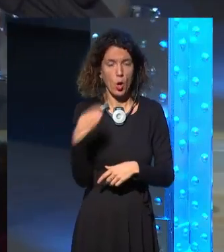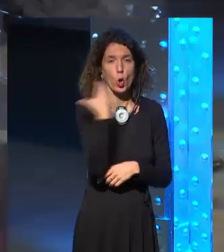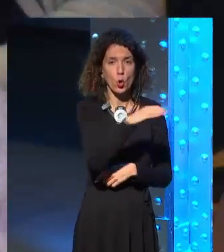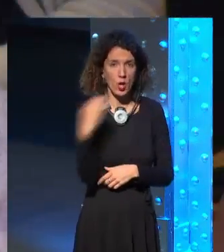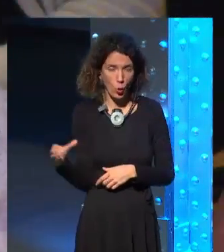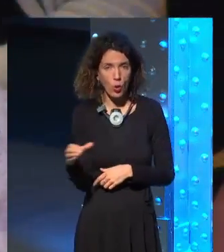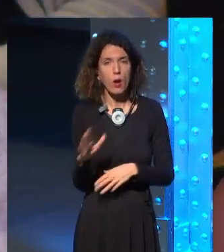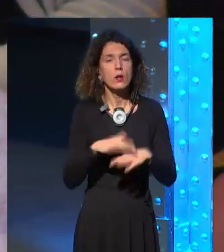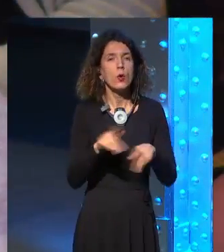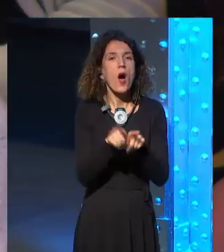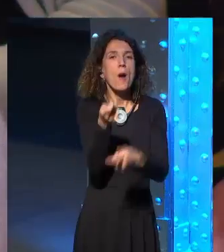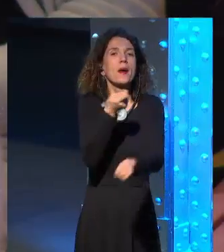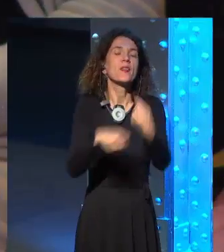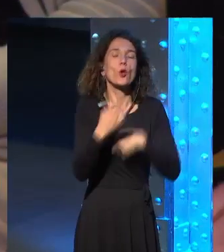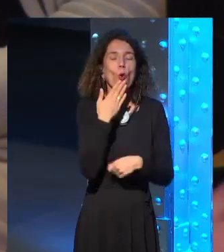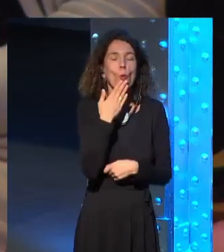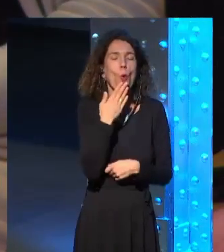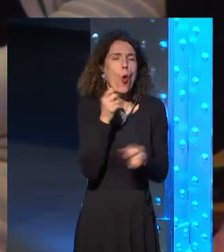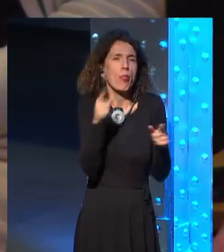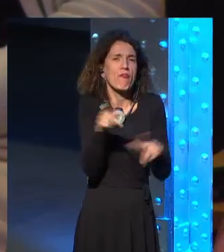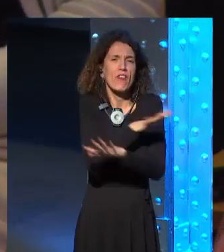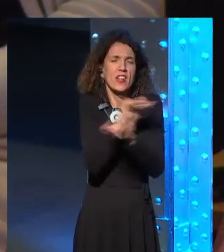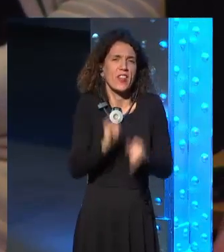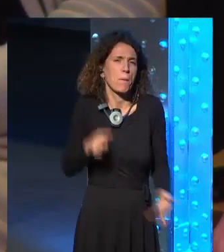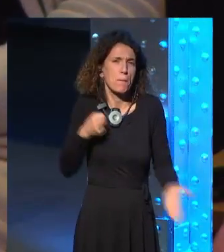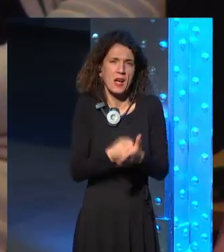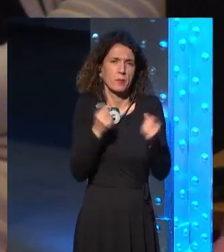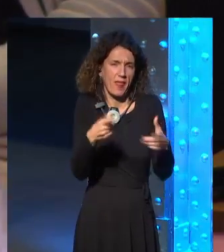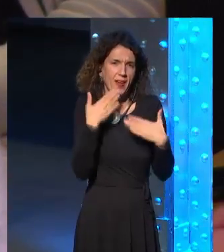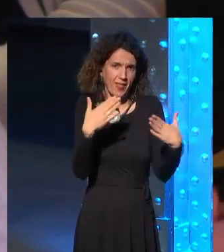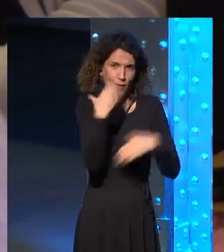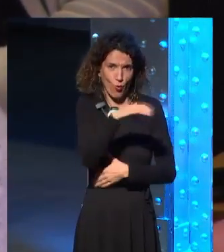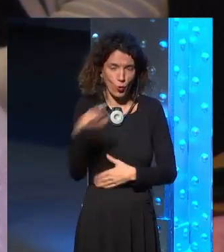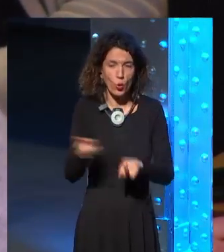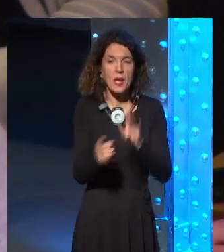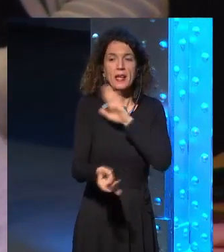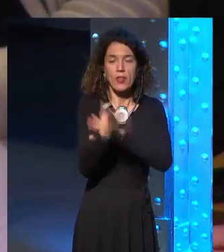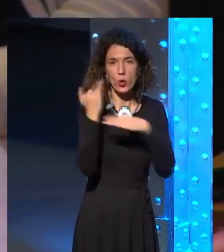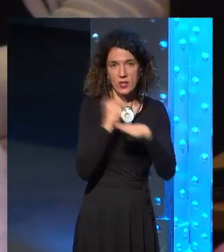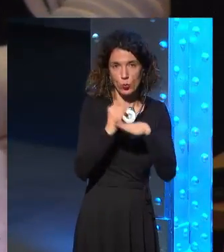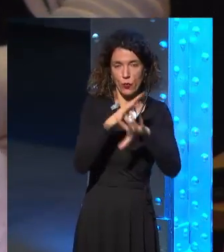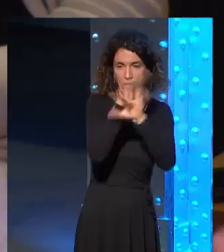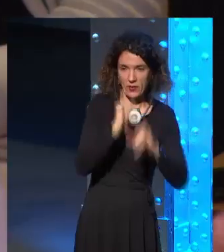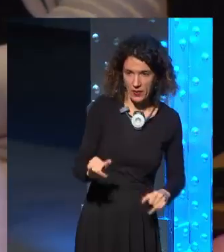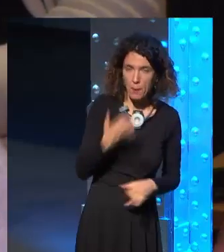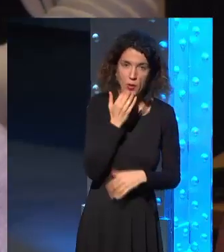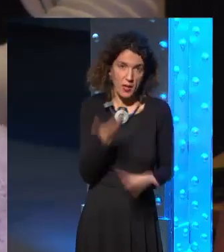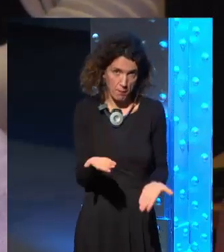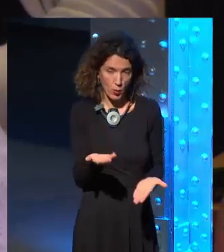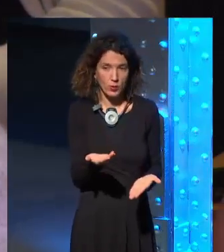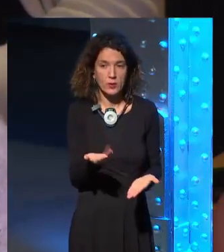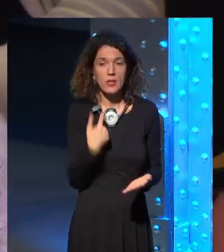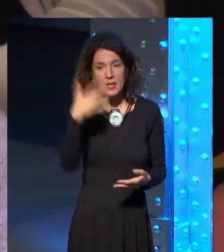are many companies such as Coca-Cola that have sold themselves as being the ingredient of happiness,